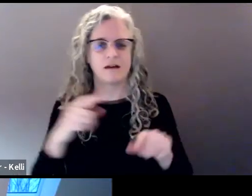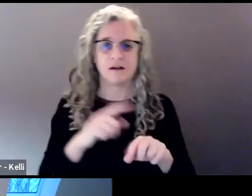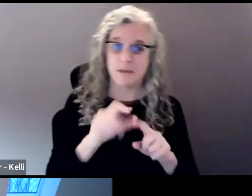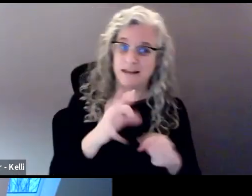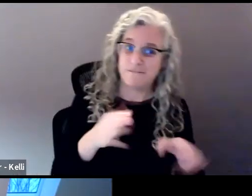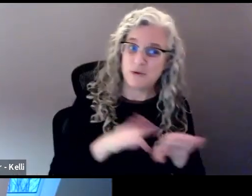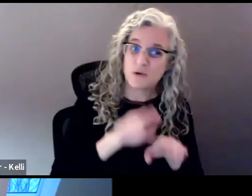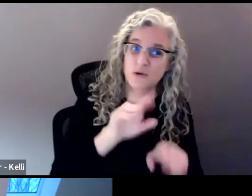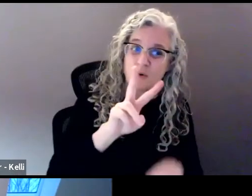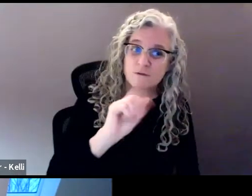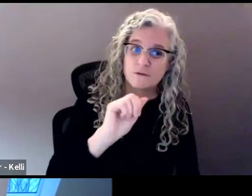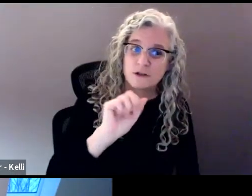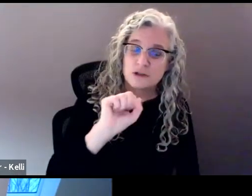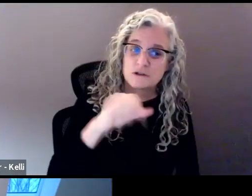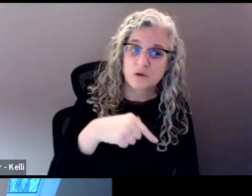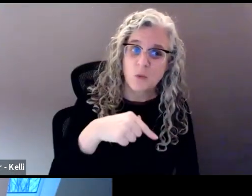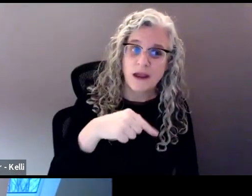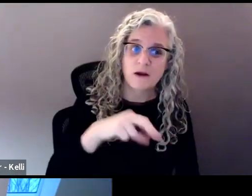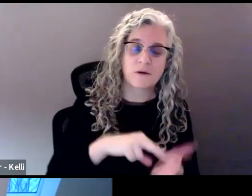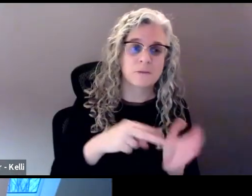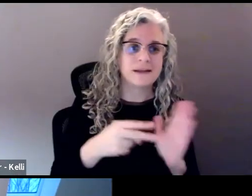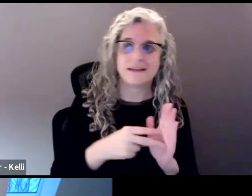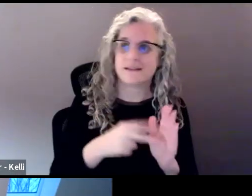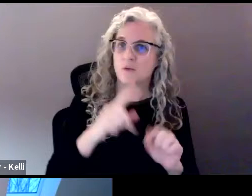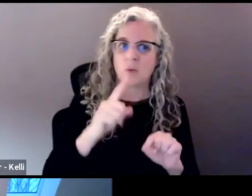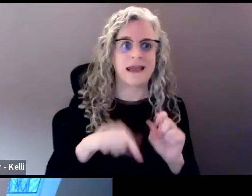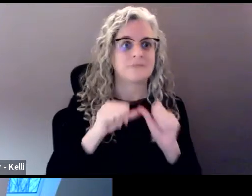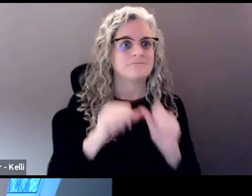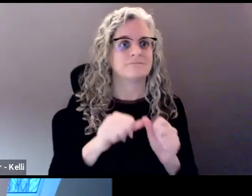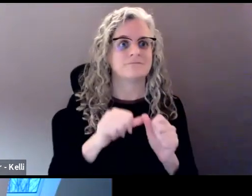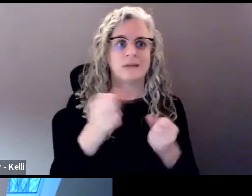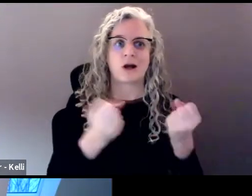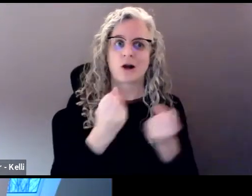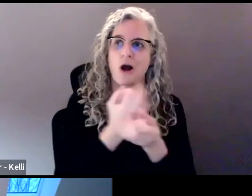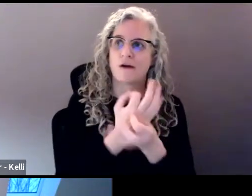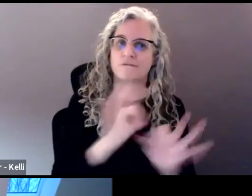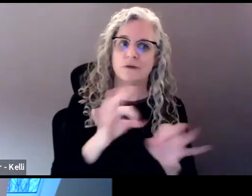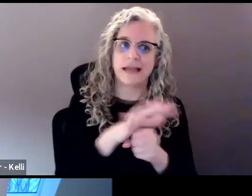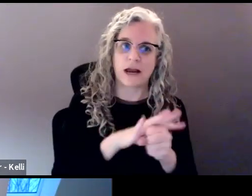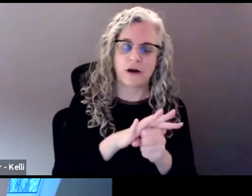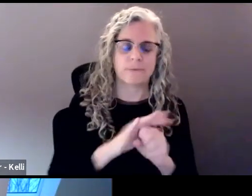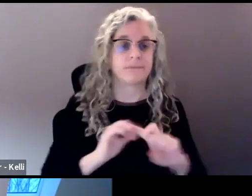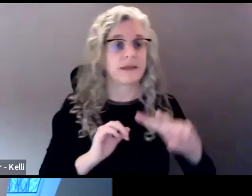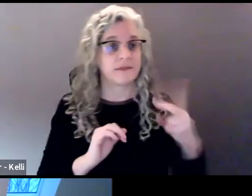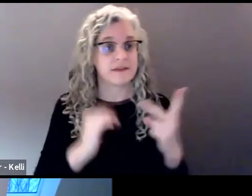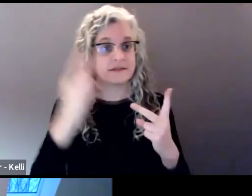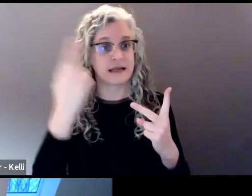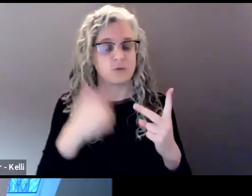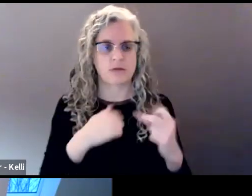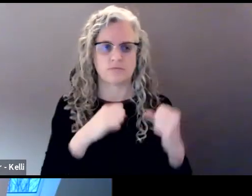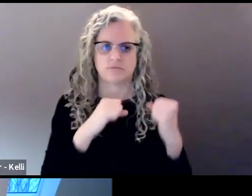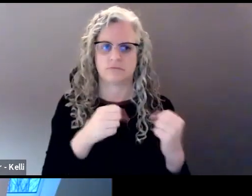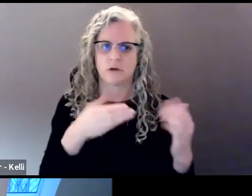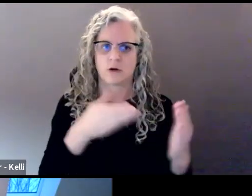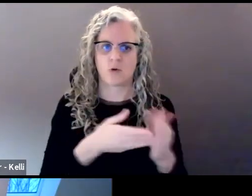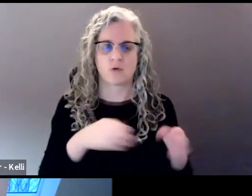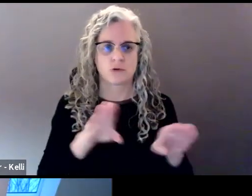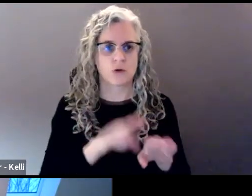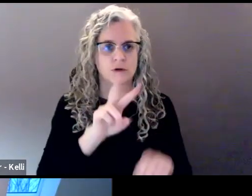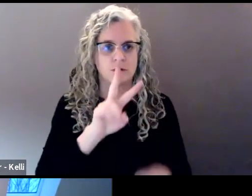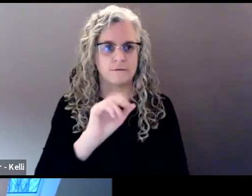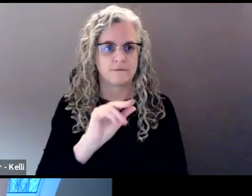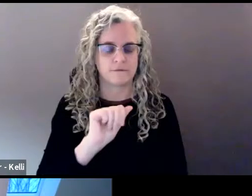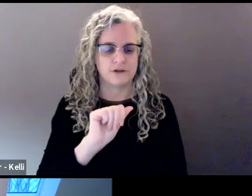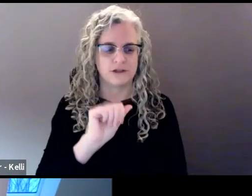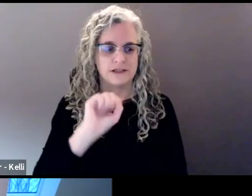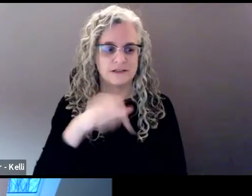to that notion of Arlington as being a car-free municipality. The second reason that I strenuously oppose the closure of the Virginia Square station